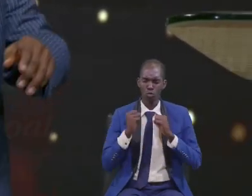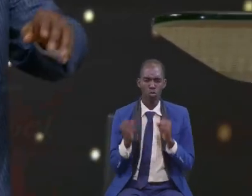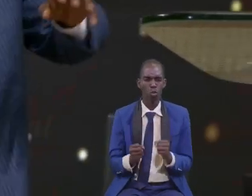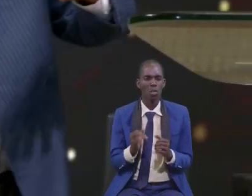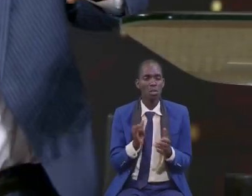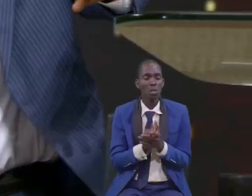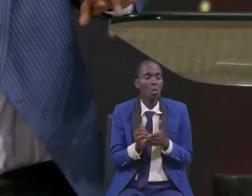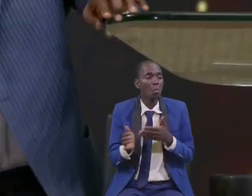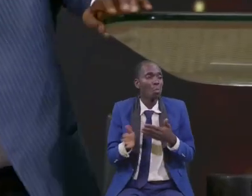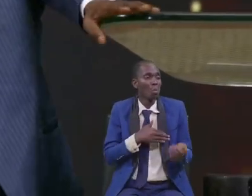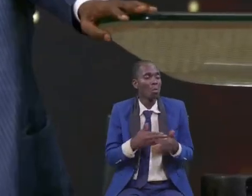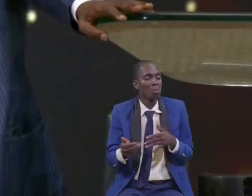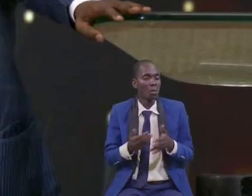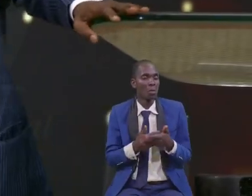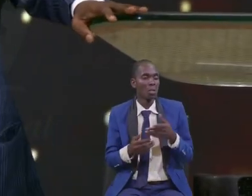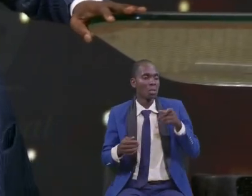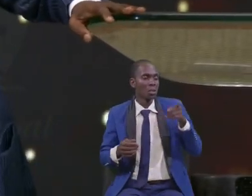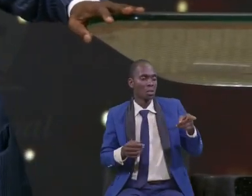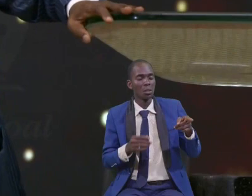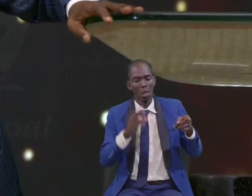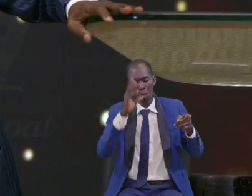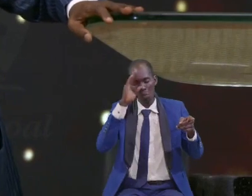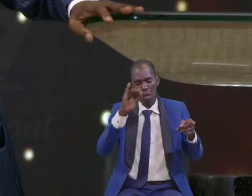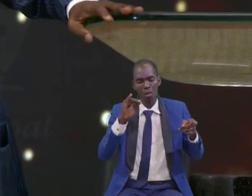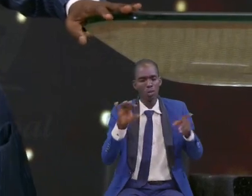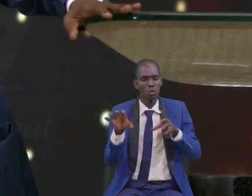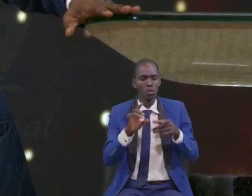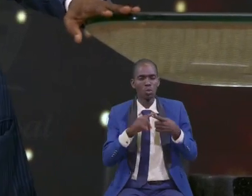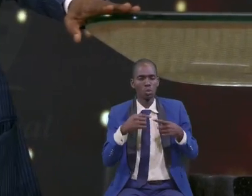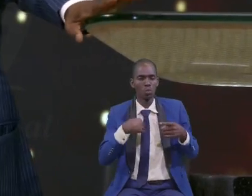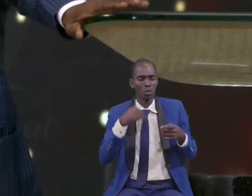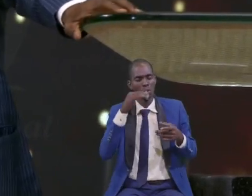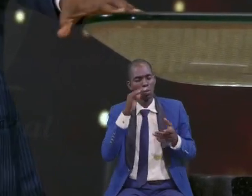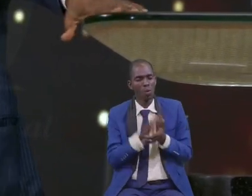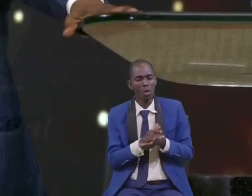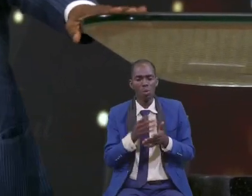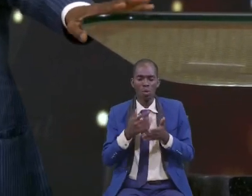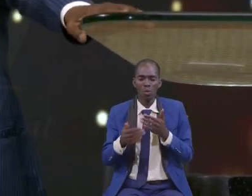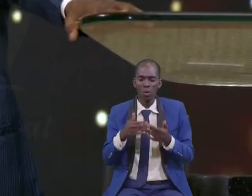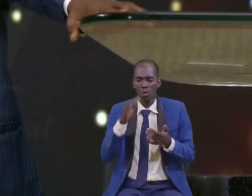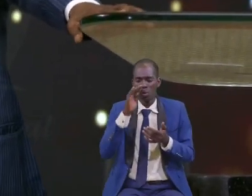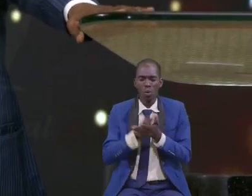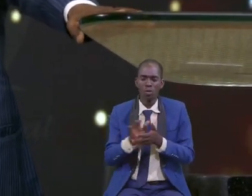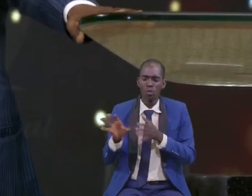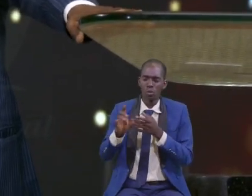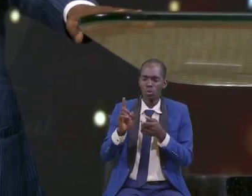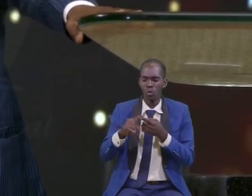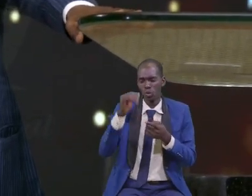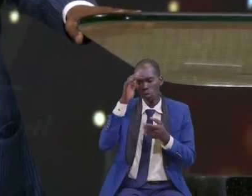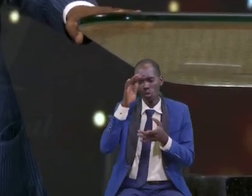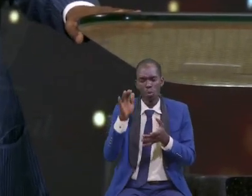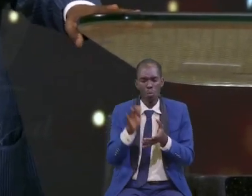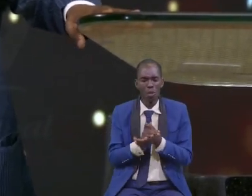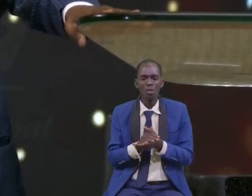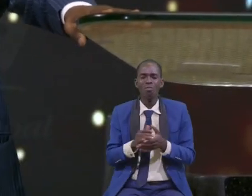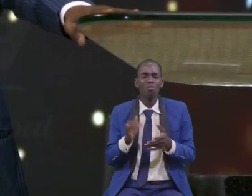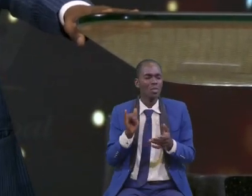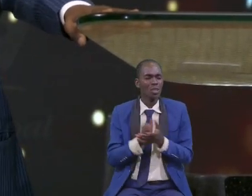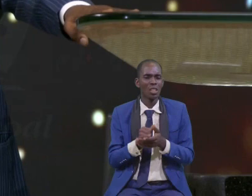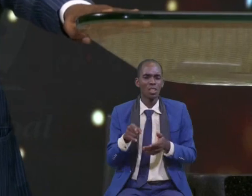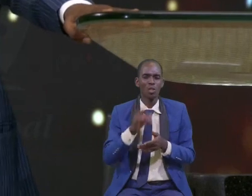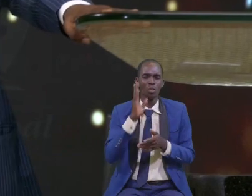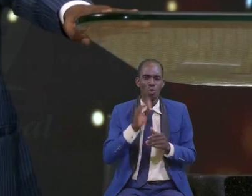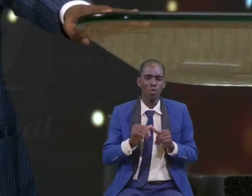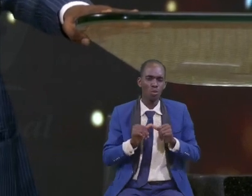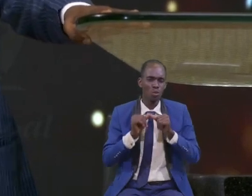you're able to keep your conviction, and you're able to keep on loving him like Christ wants you to love